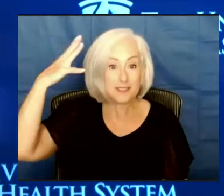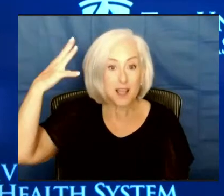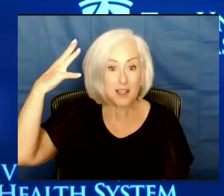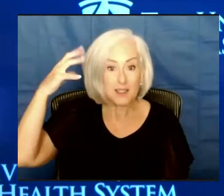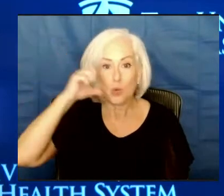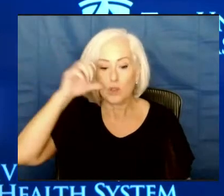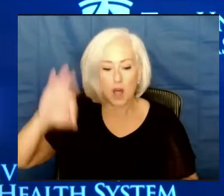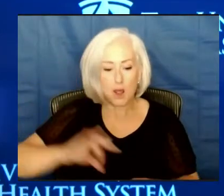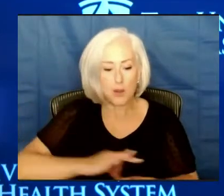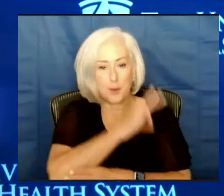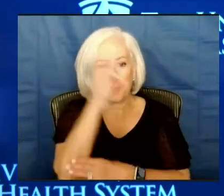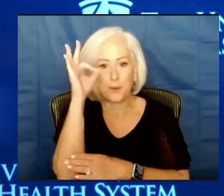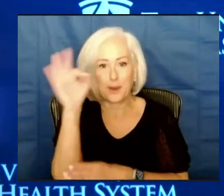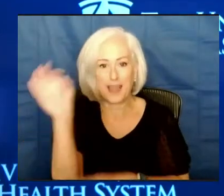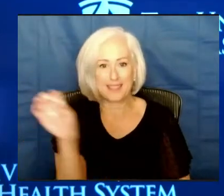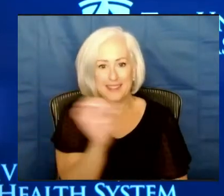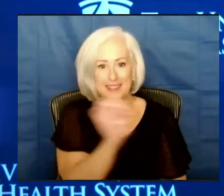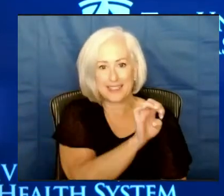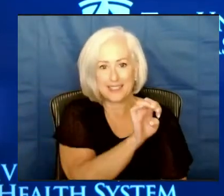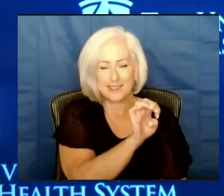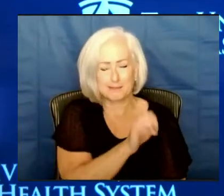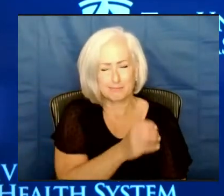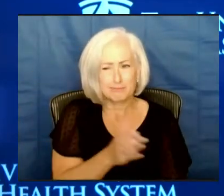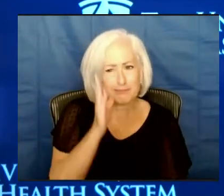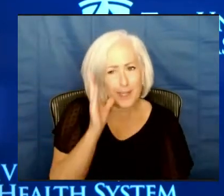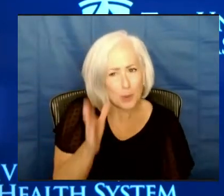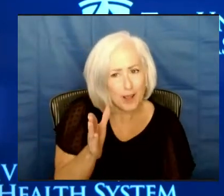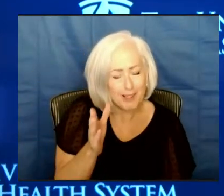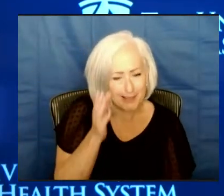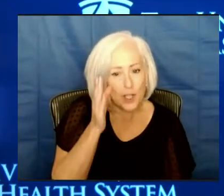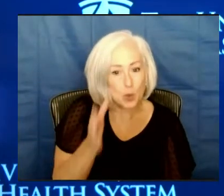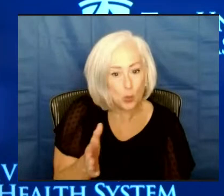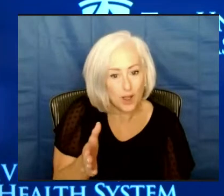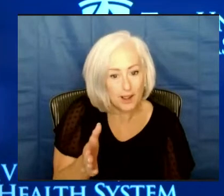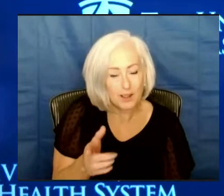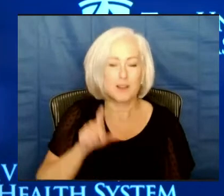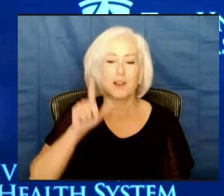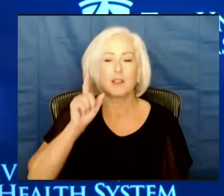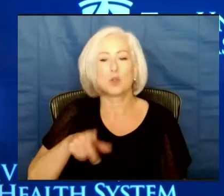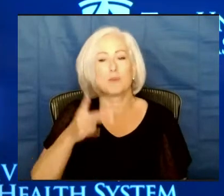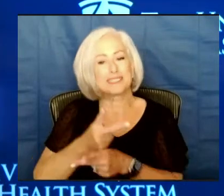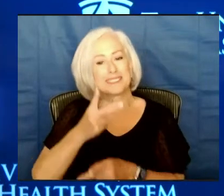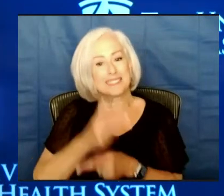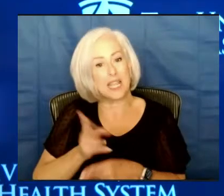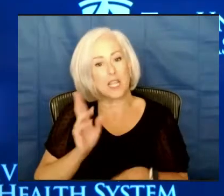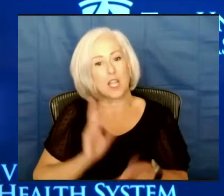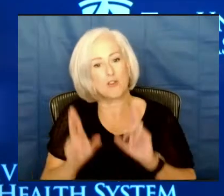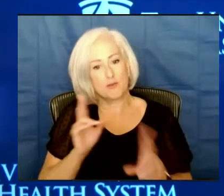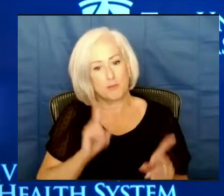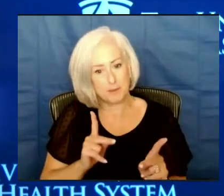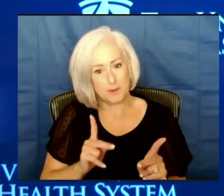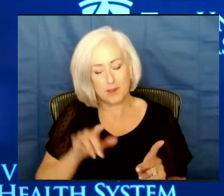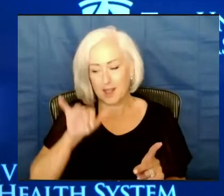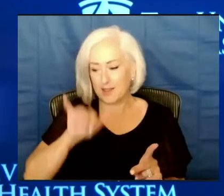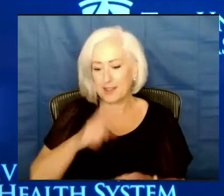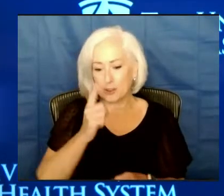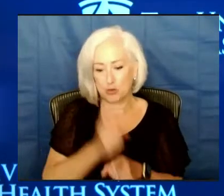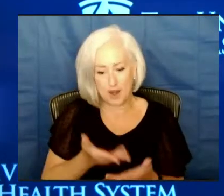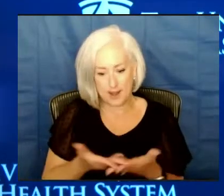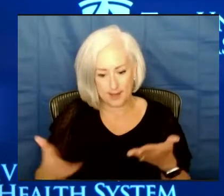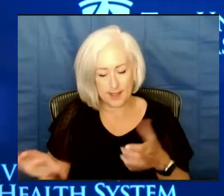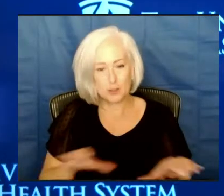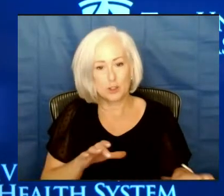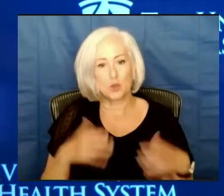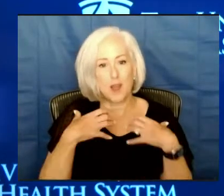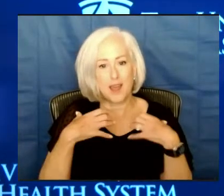east tomorrow. Taking good care of people is not only the right thing to do, it's also a healthy thing to do. So if